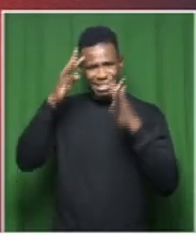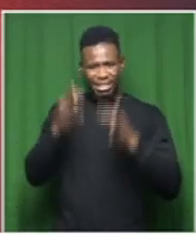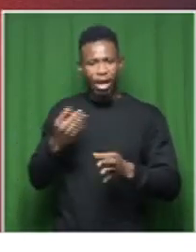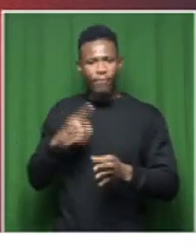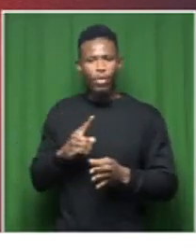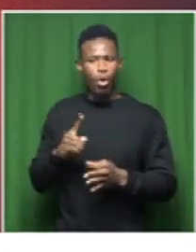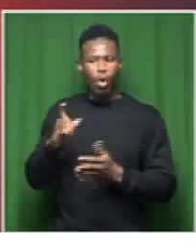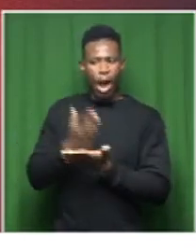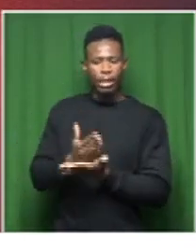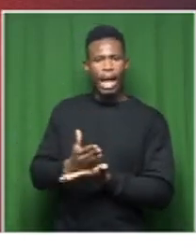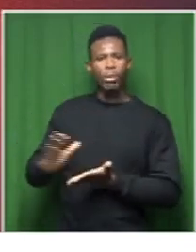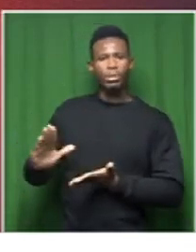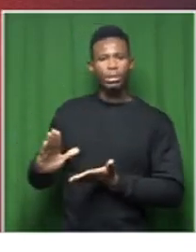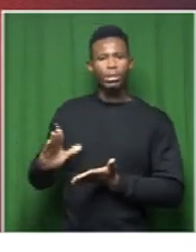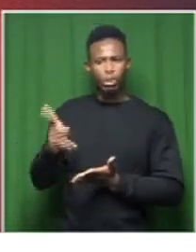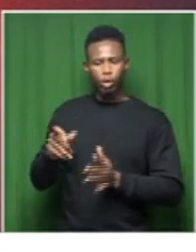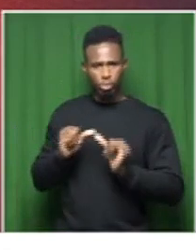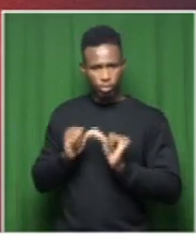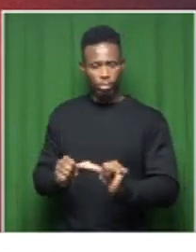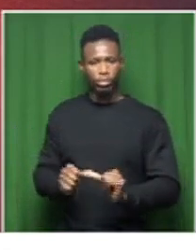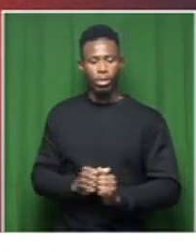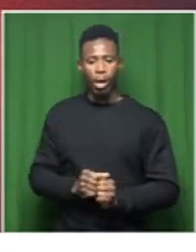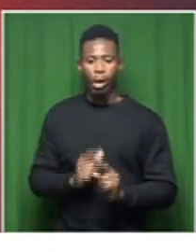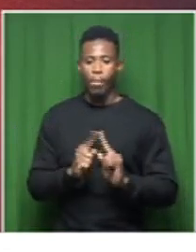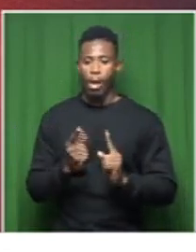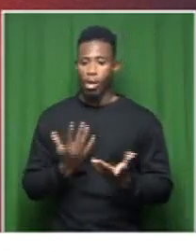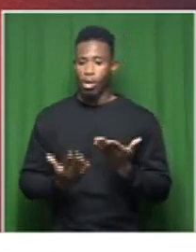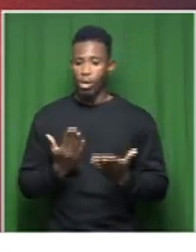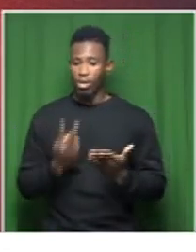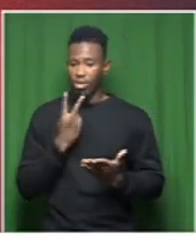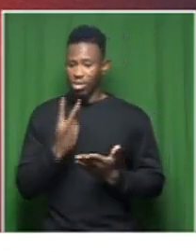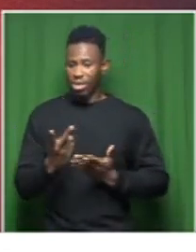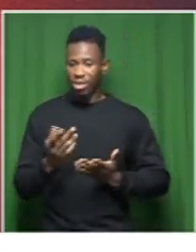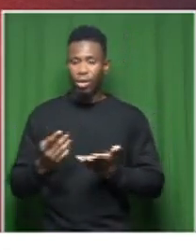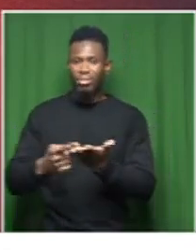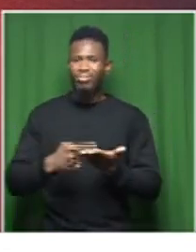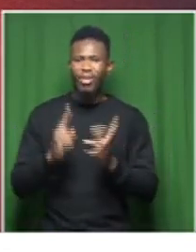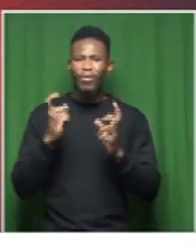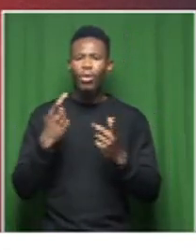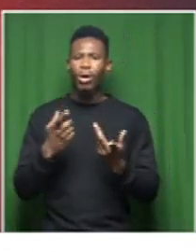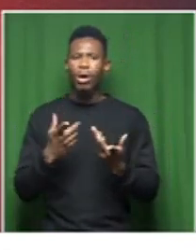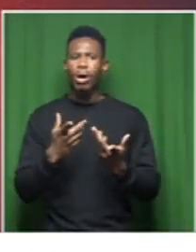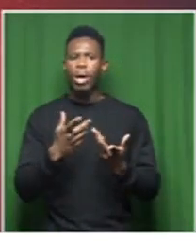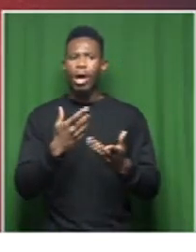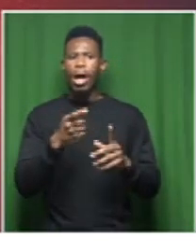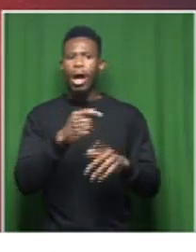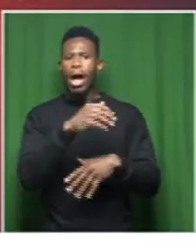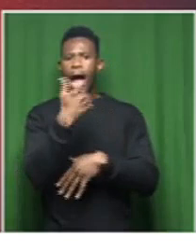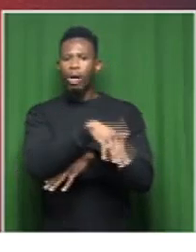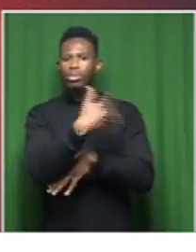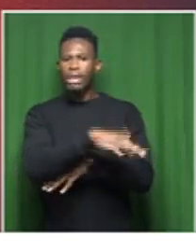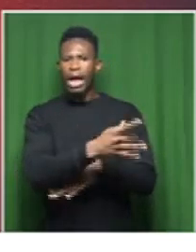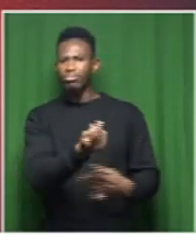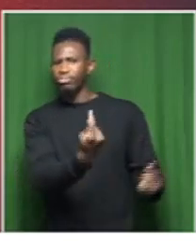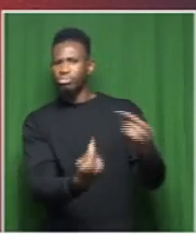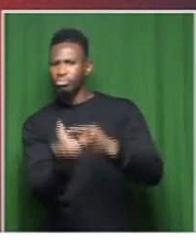to remain intact as it is. But when you look at further deliberations, particularly on immigration issues that have been topical